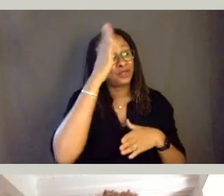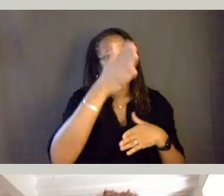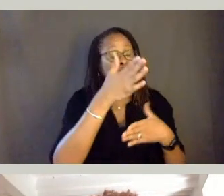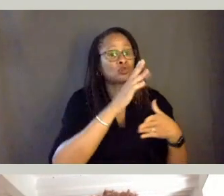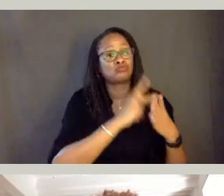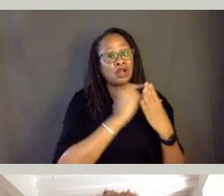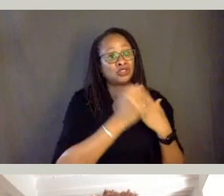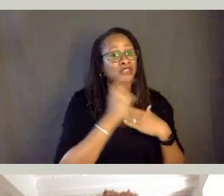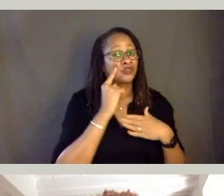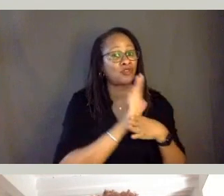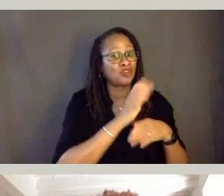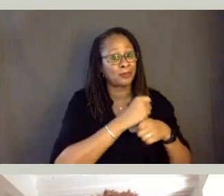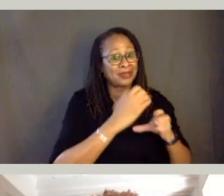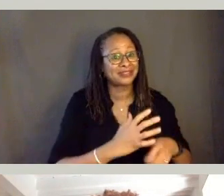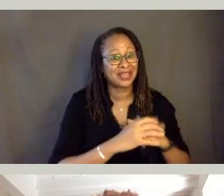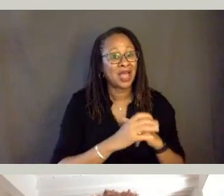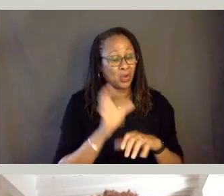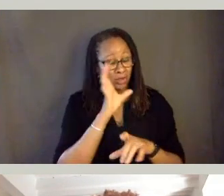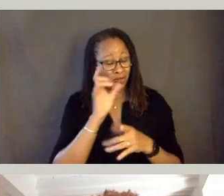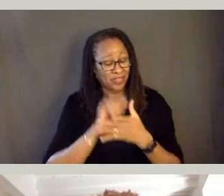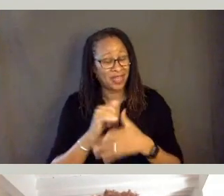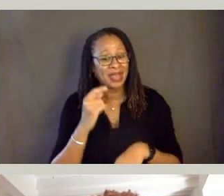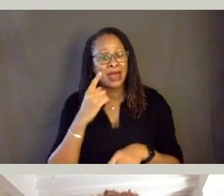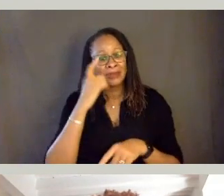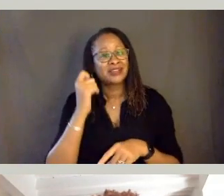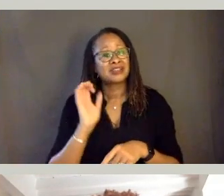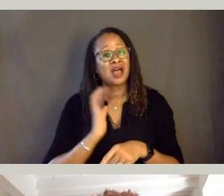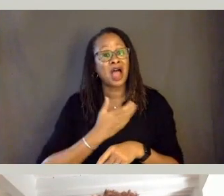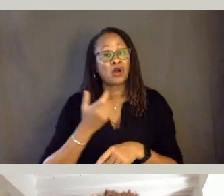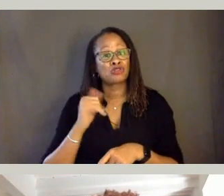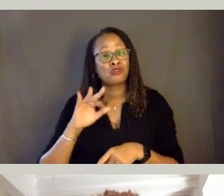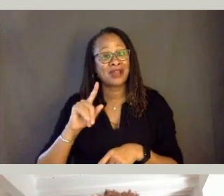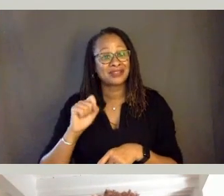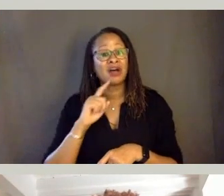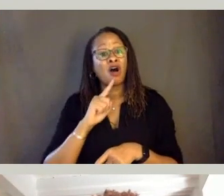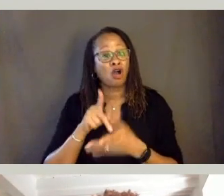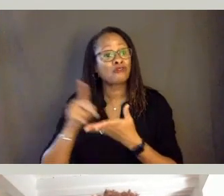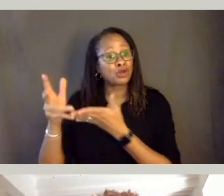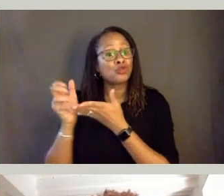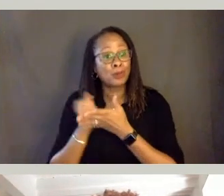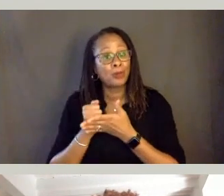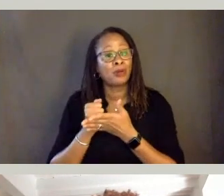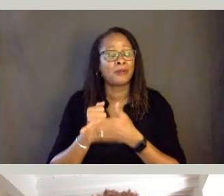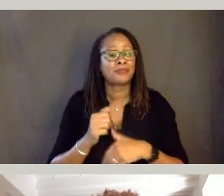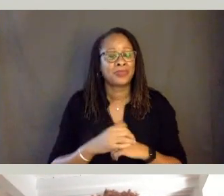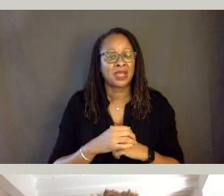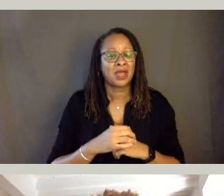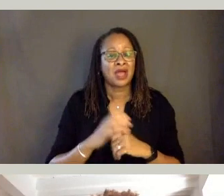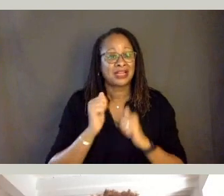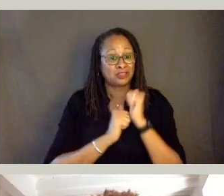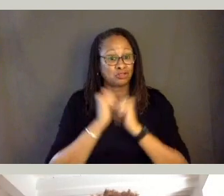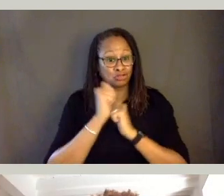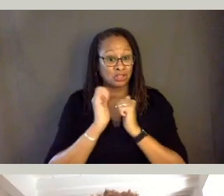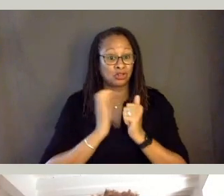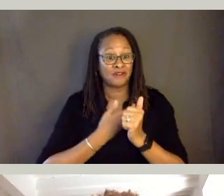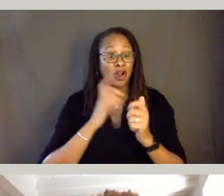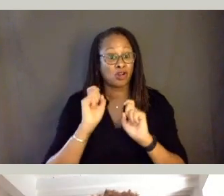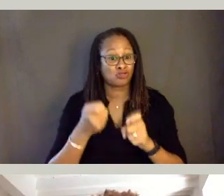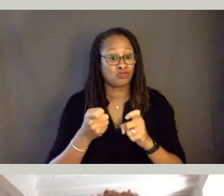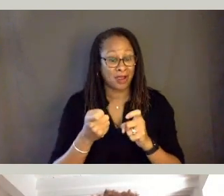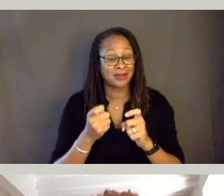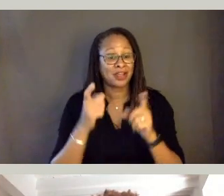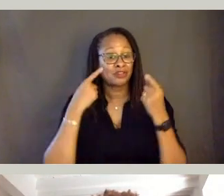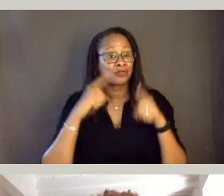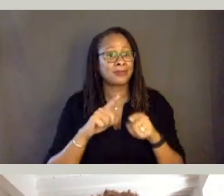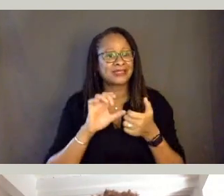from filmmakers. And that's something that Ford is actively exploring because our grants are recoupable. So one structure, you